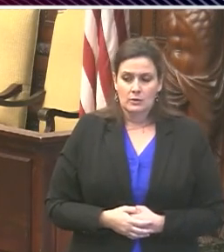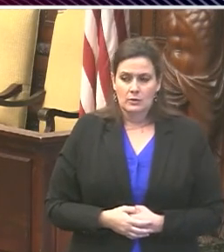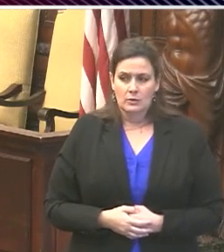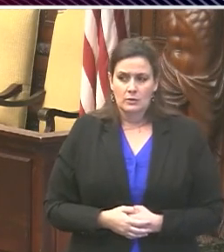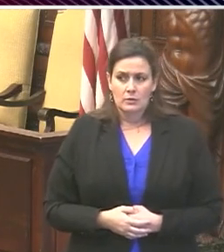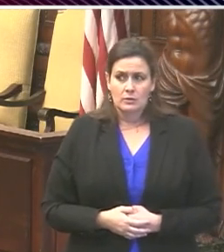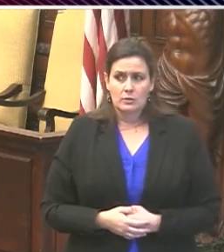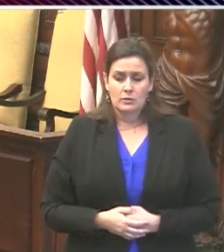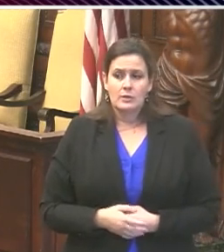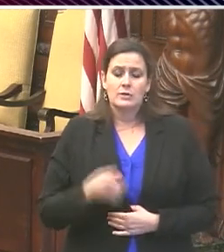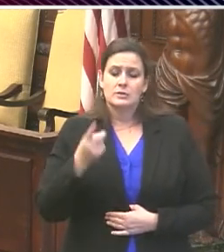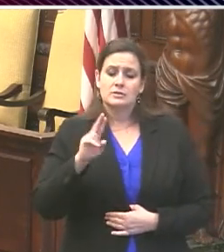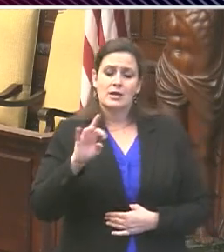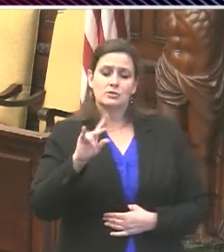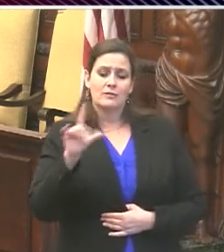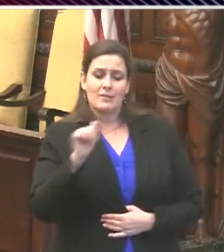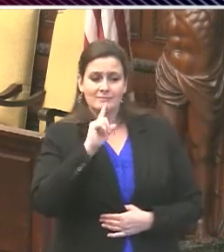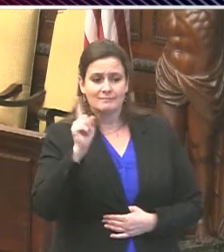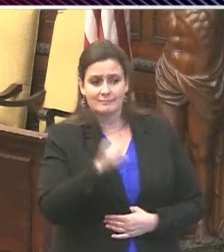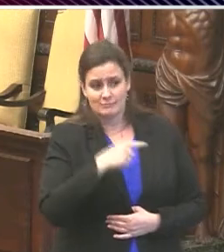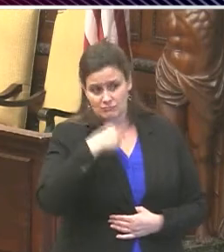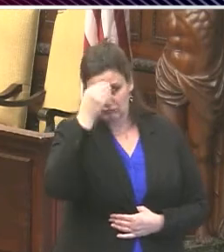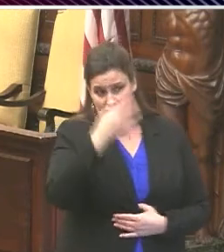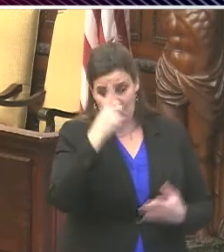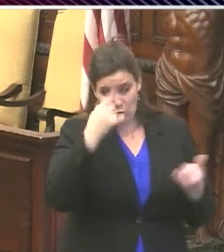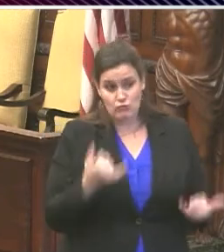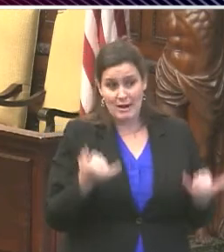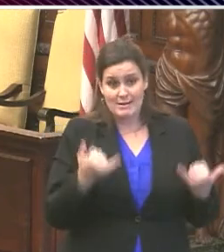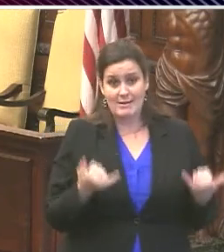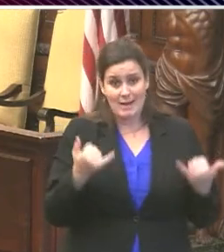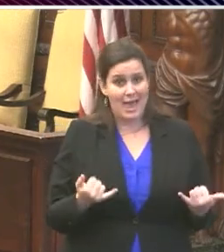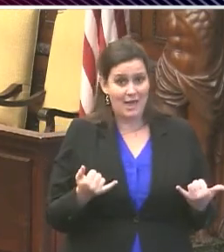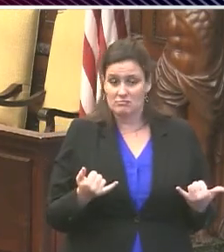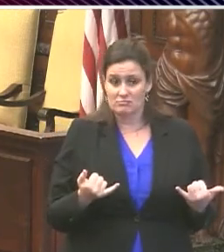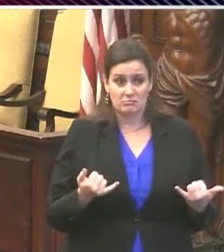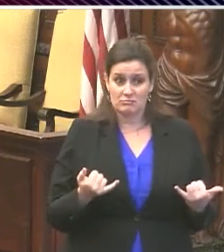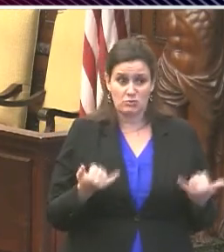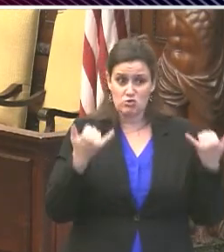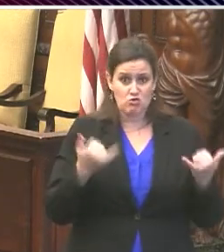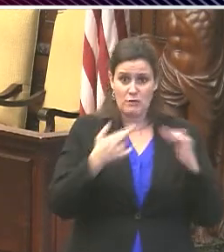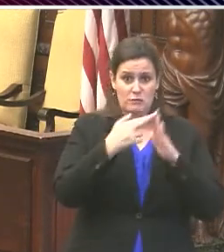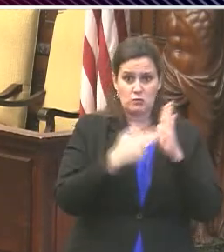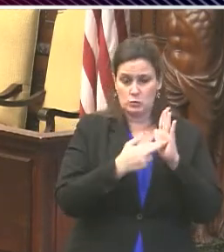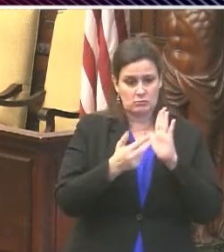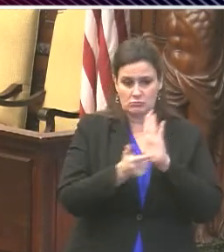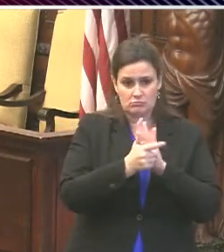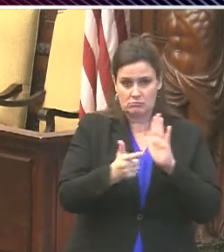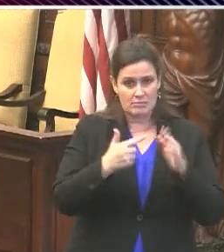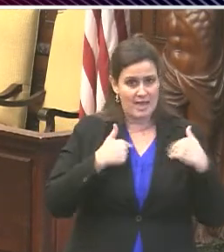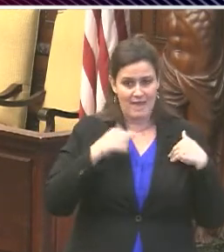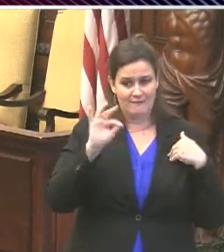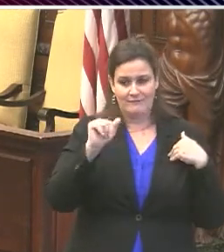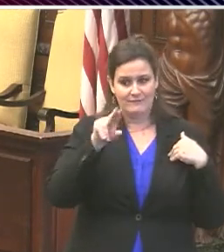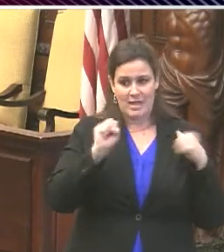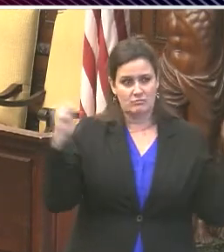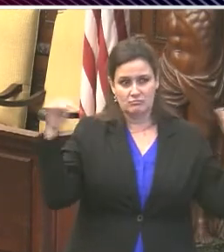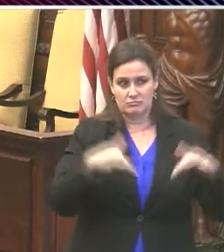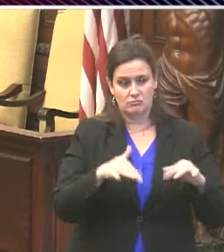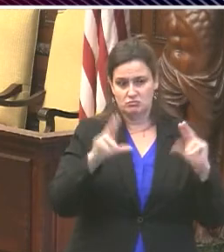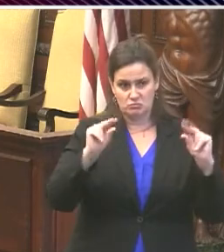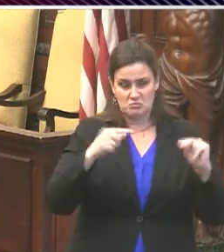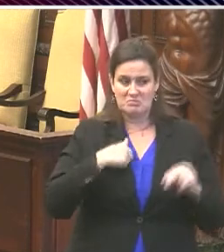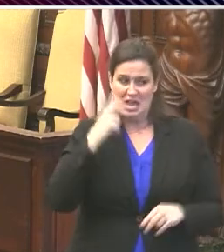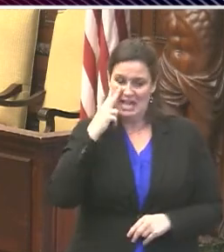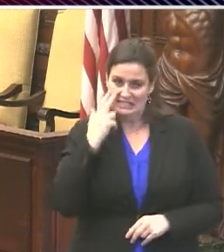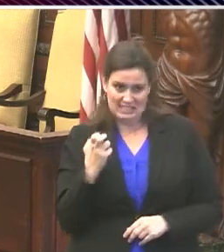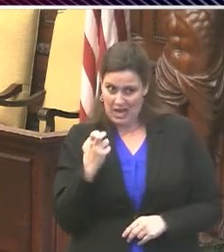All I can say right now is they, under our current rules, they would not be allowed to have fans in the stands. I would say it's going to be